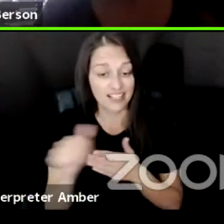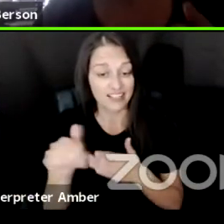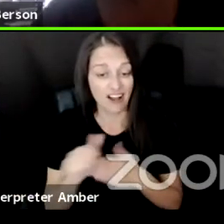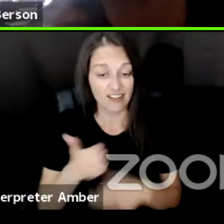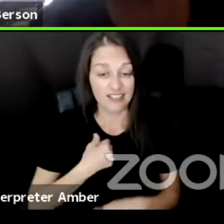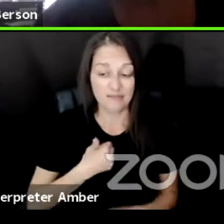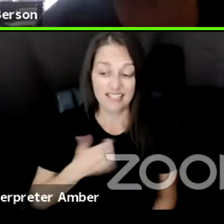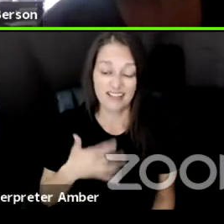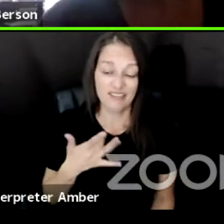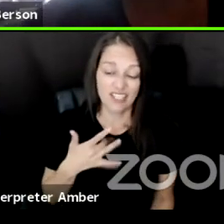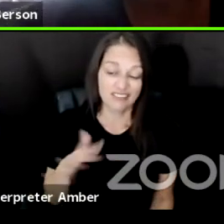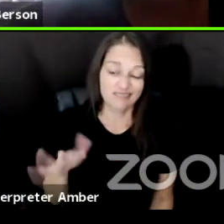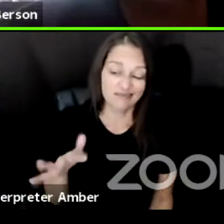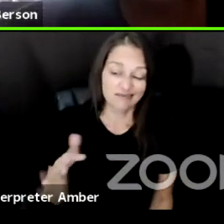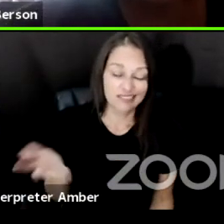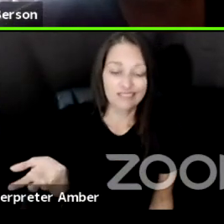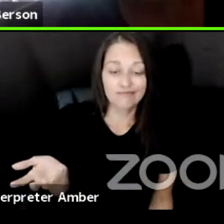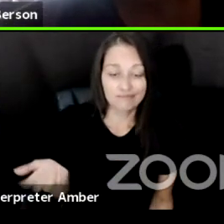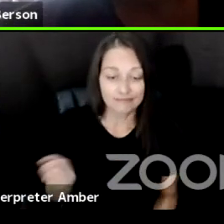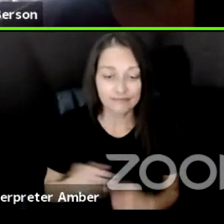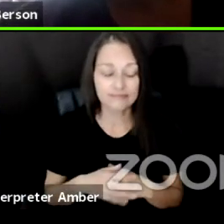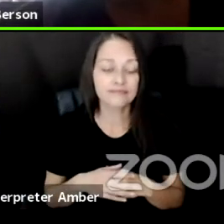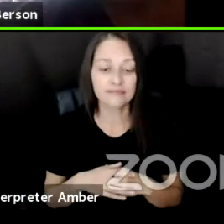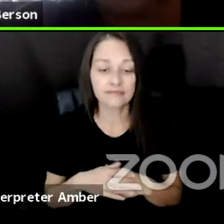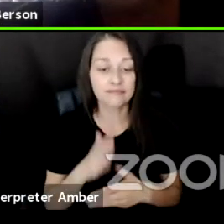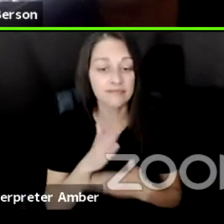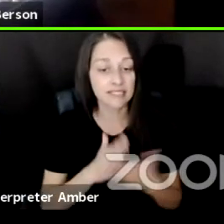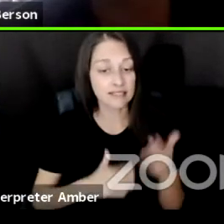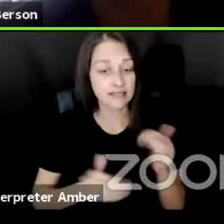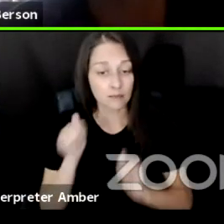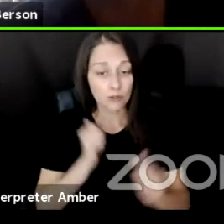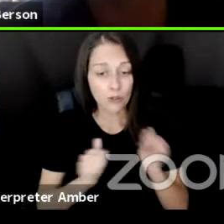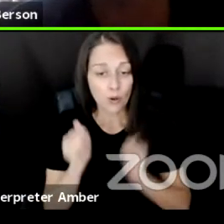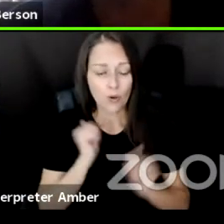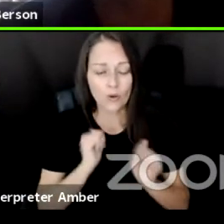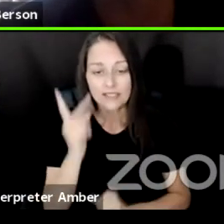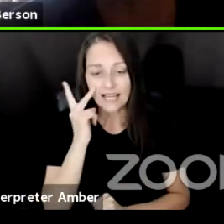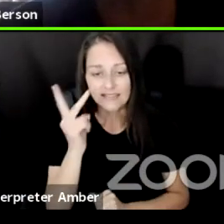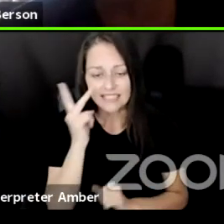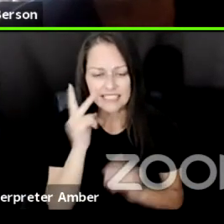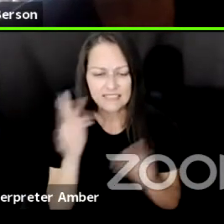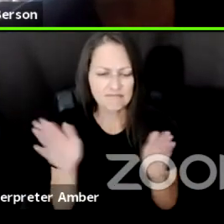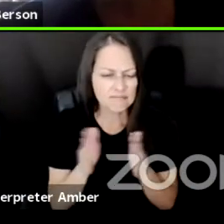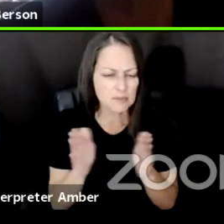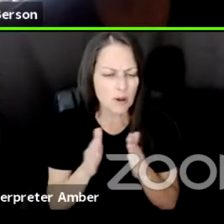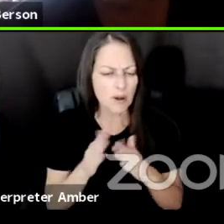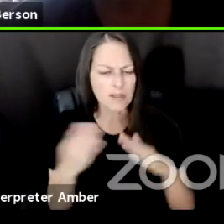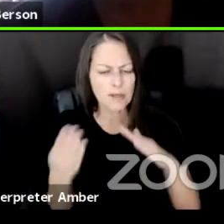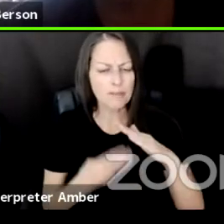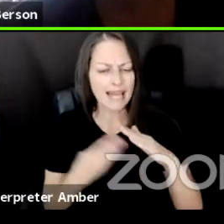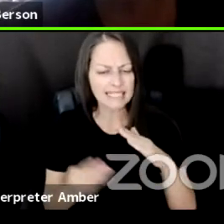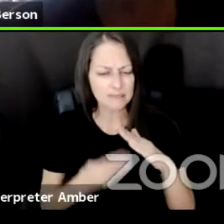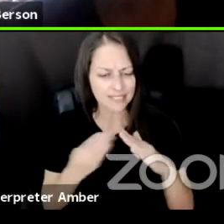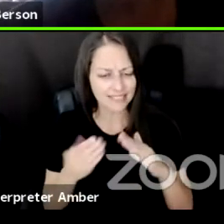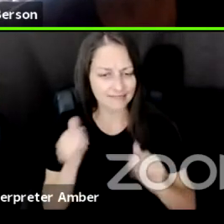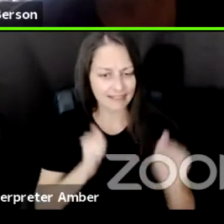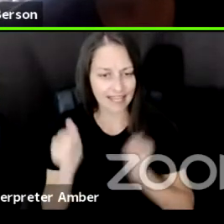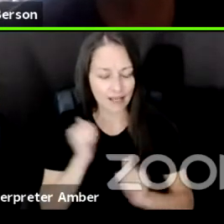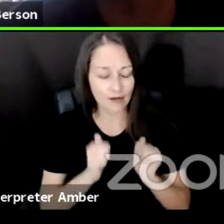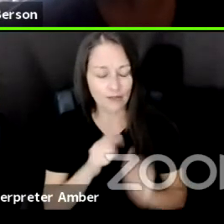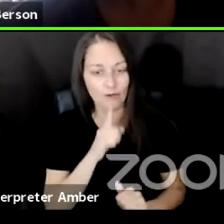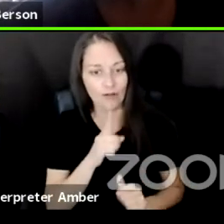to. And then there are shows I've seen at the tiniest little basement theaters in town that really excited